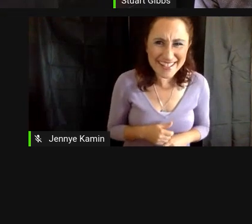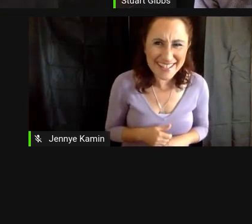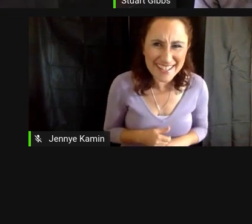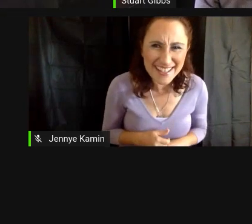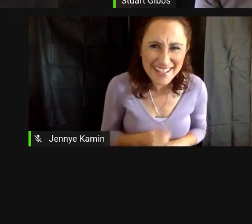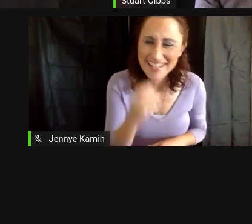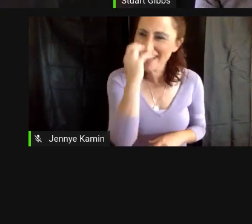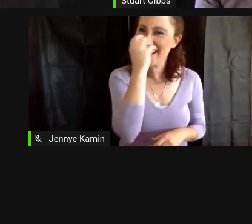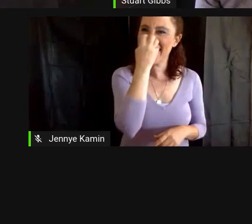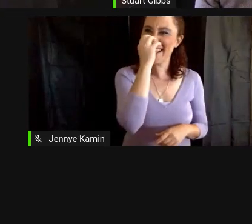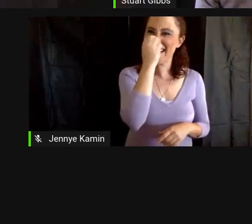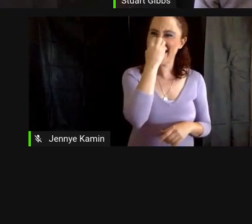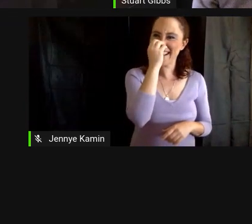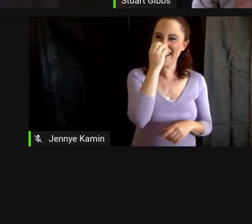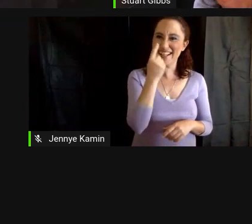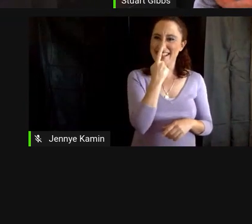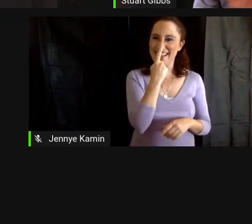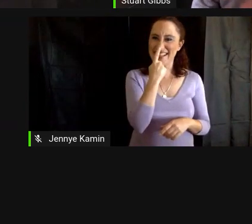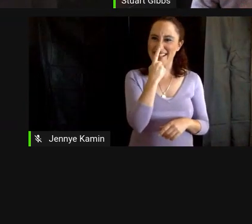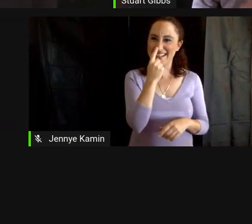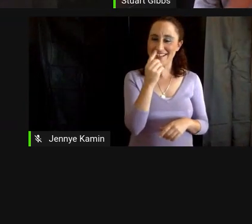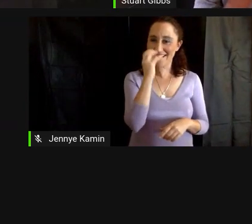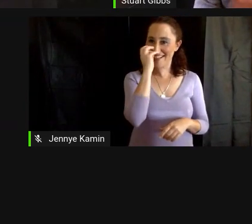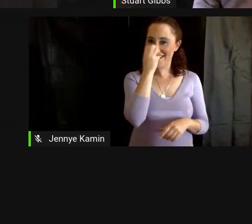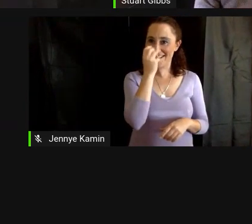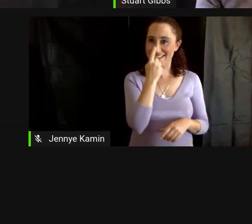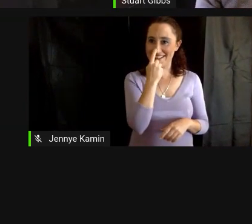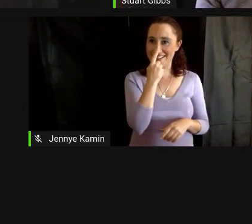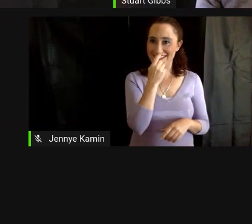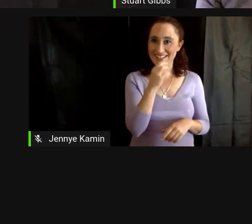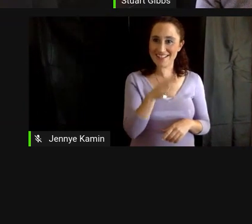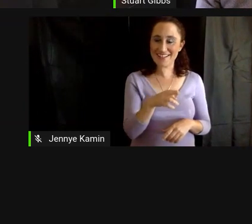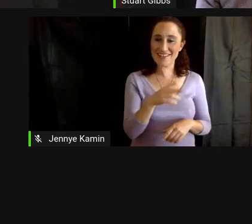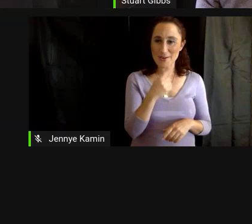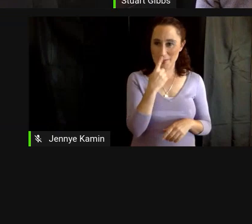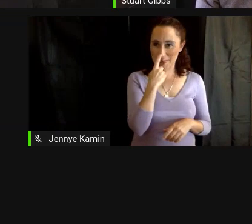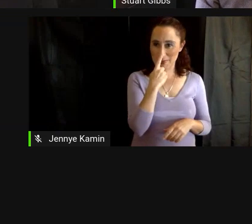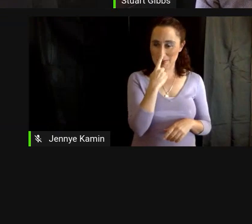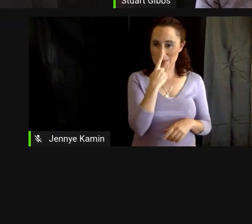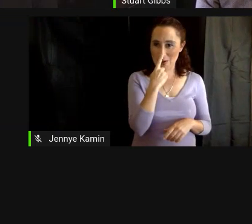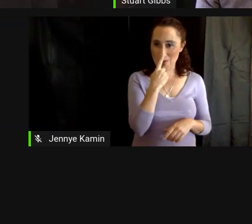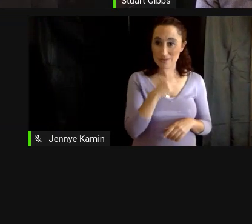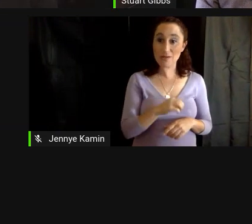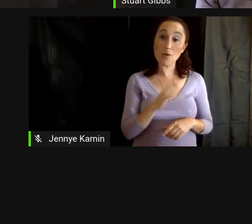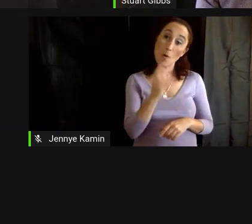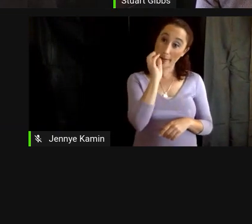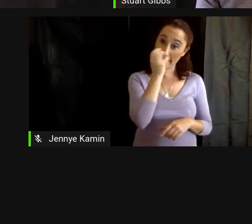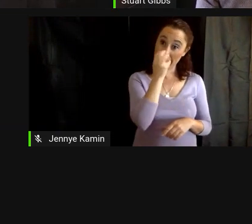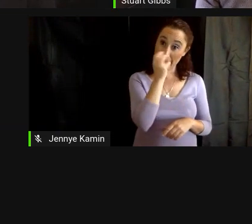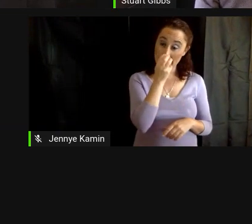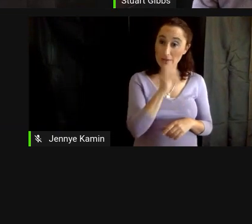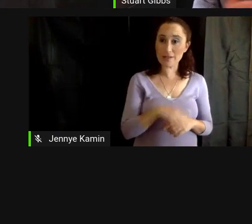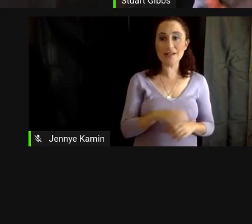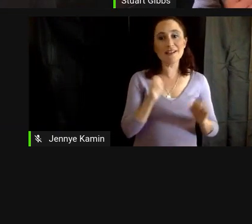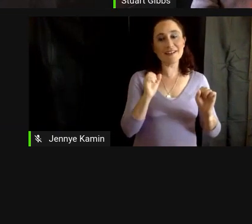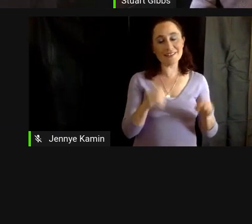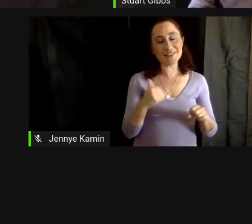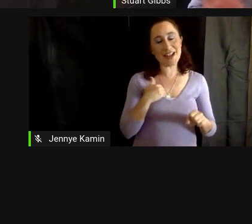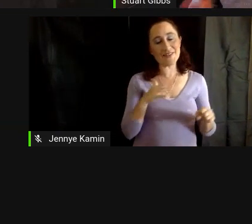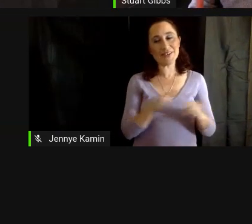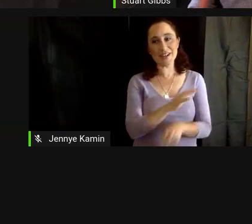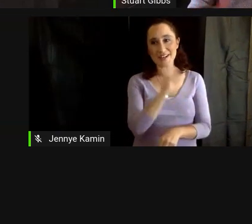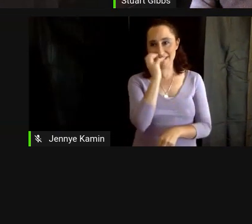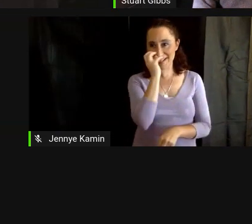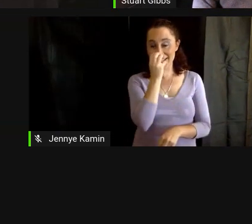Oh my goodness, a clown nose. Or just the nose part of the clown. It could be the clown. You can use a whole clown. Okay. Is it